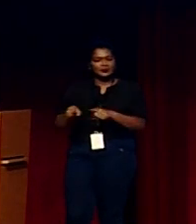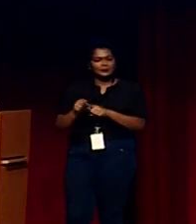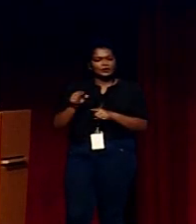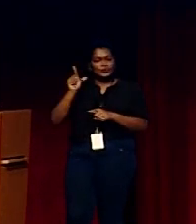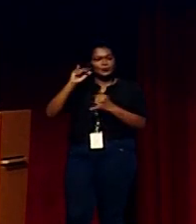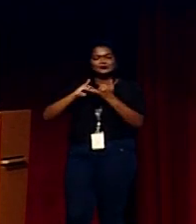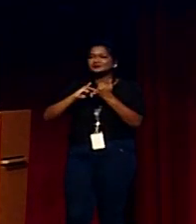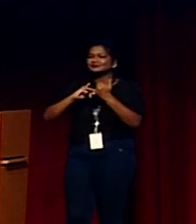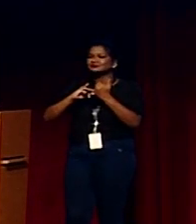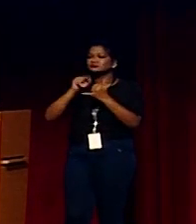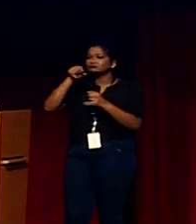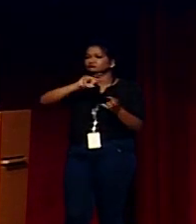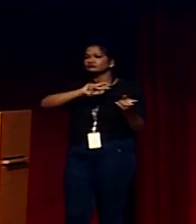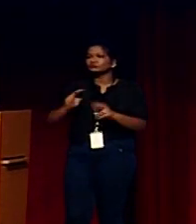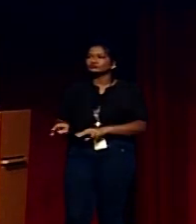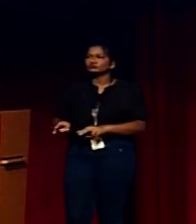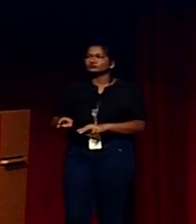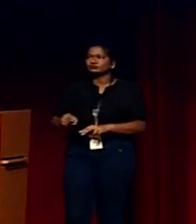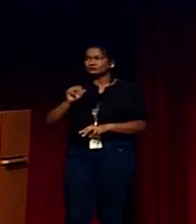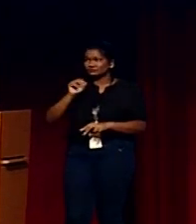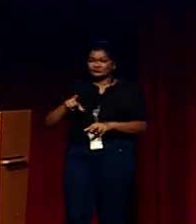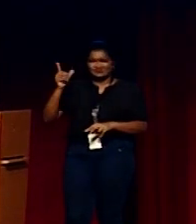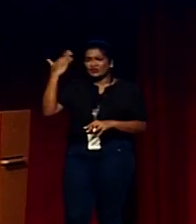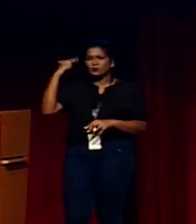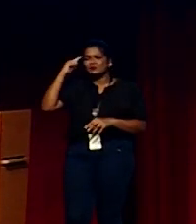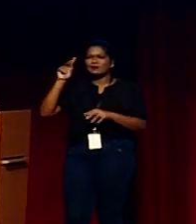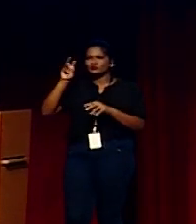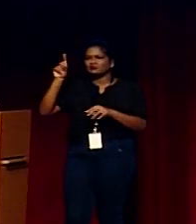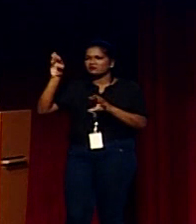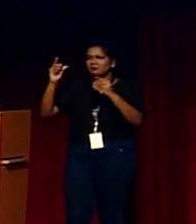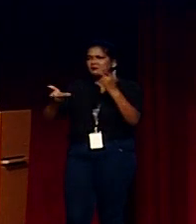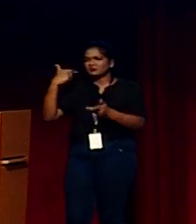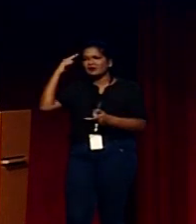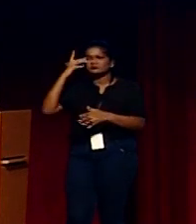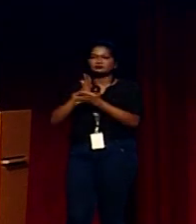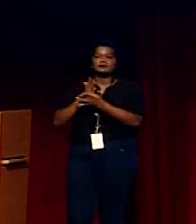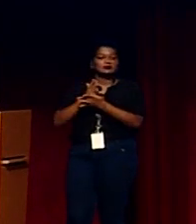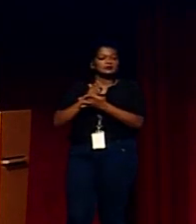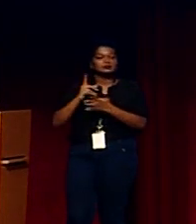patent application from the year 2010, I believe. And